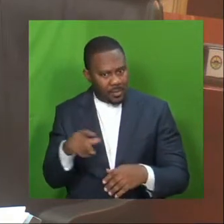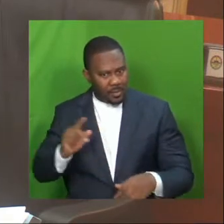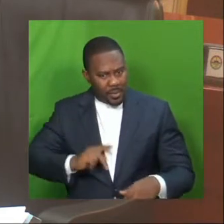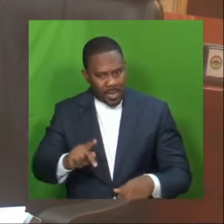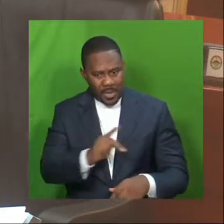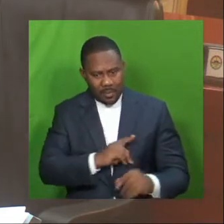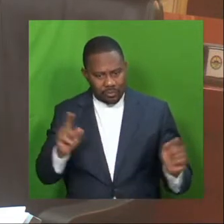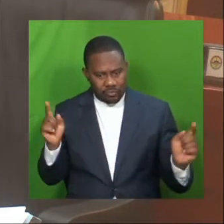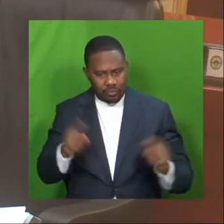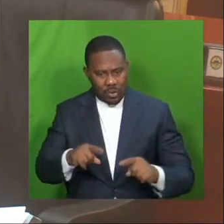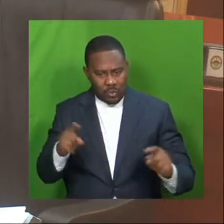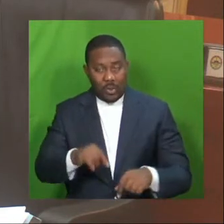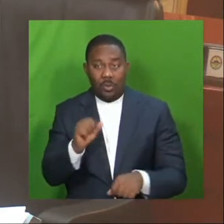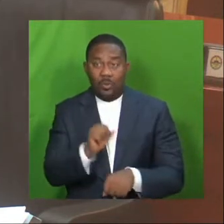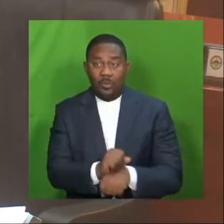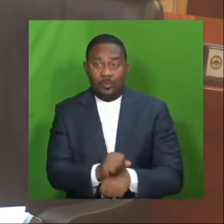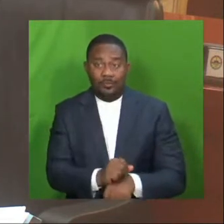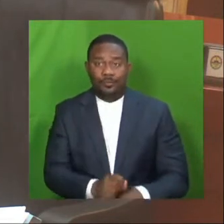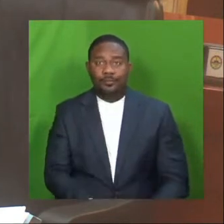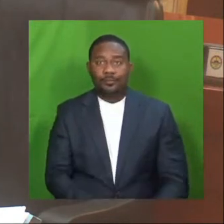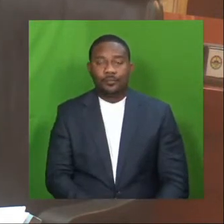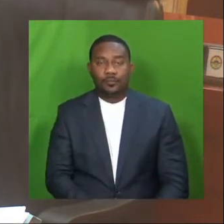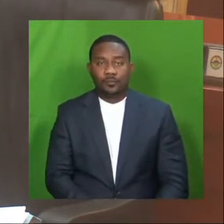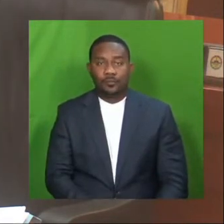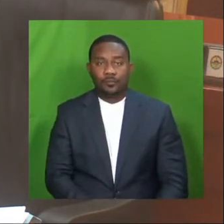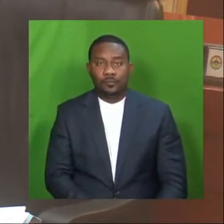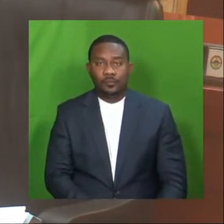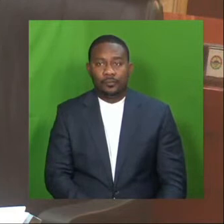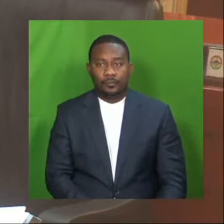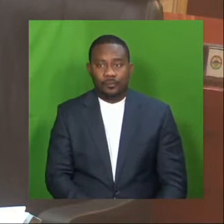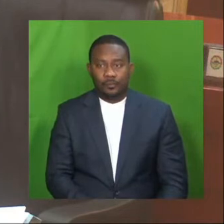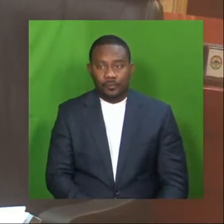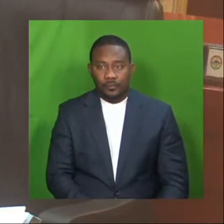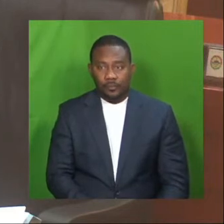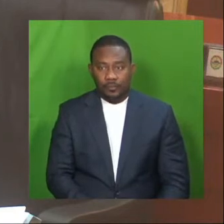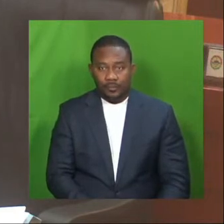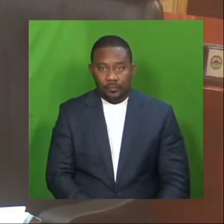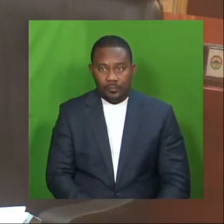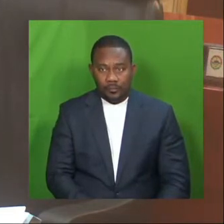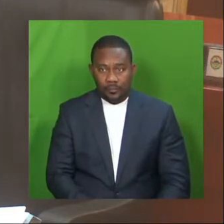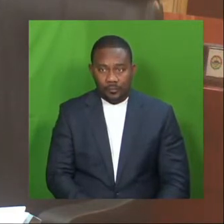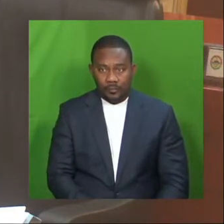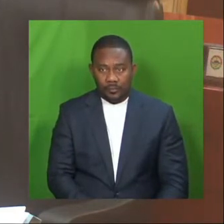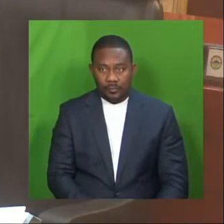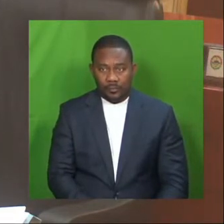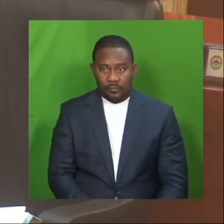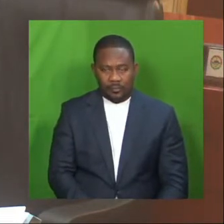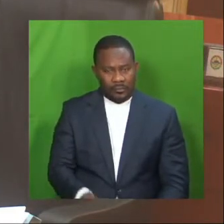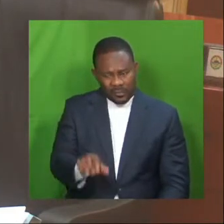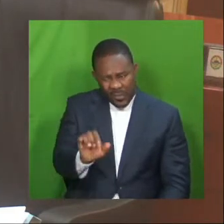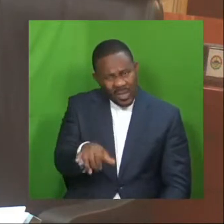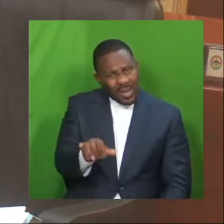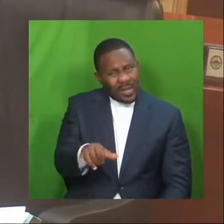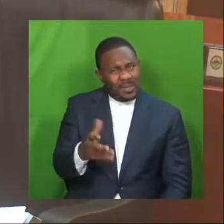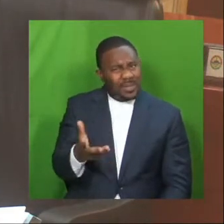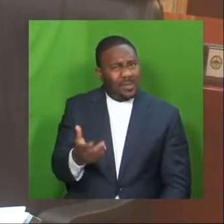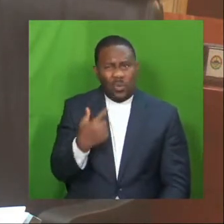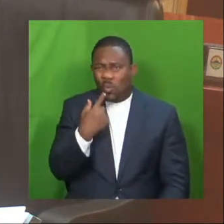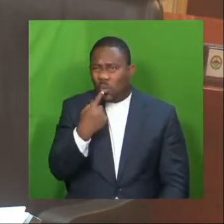meet. Mr. Speaker, that determination is made by the committee, not plenary.